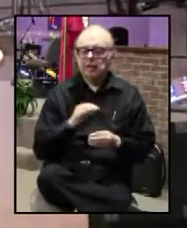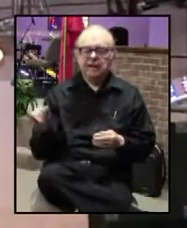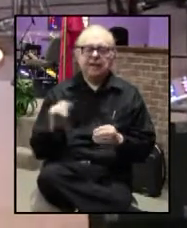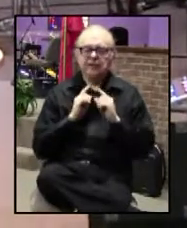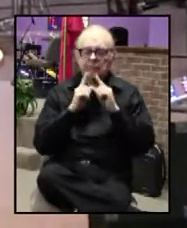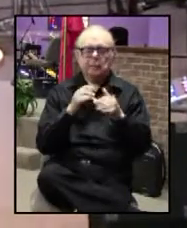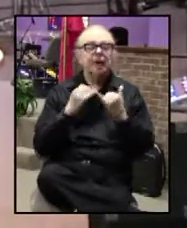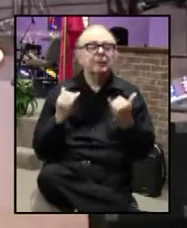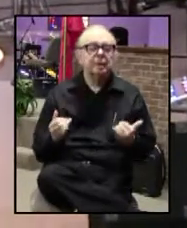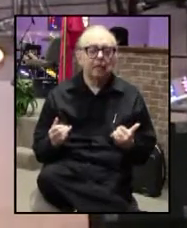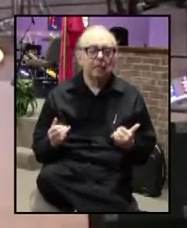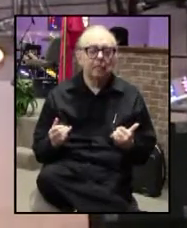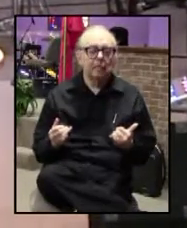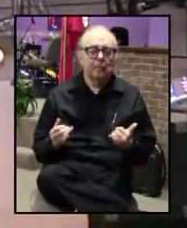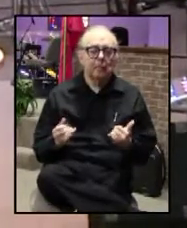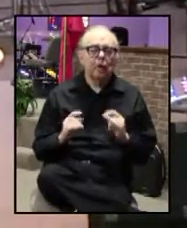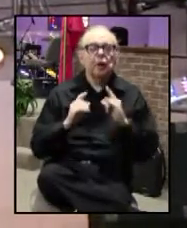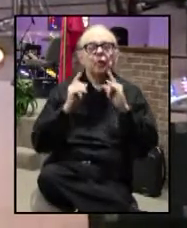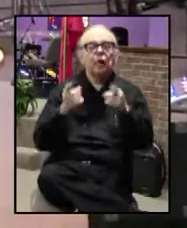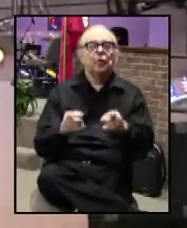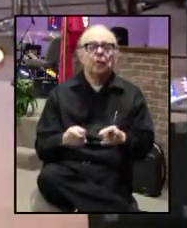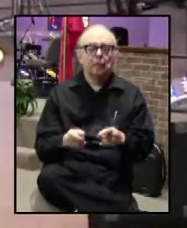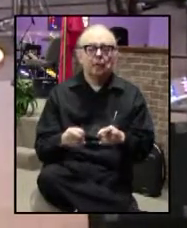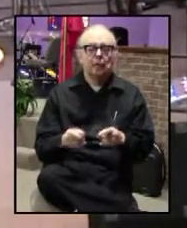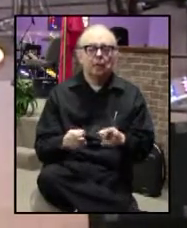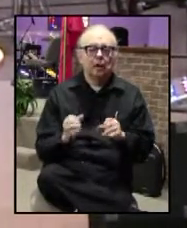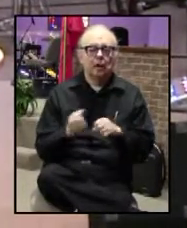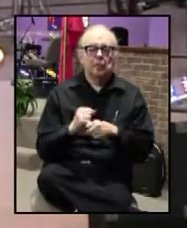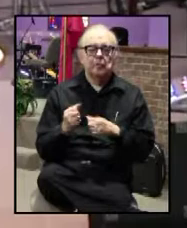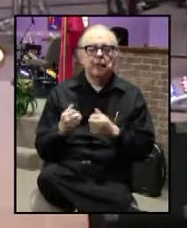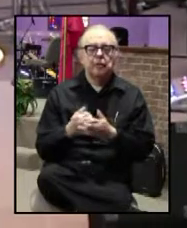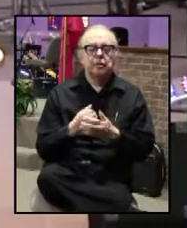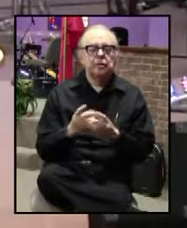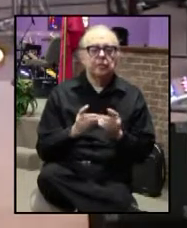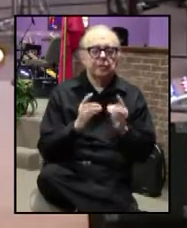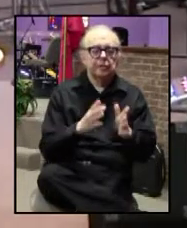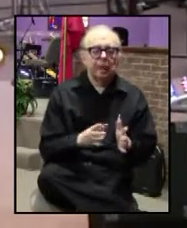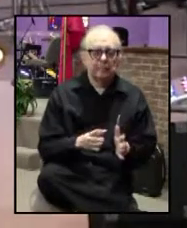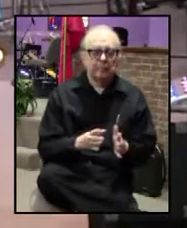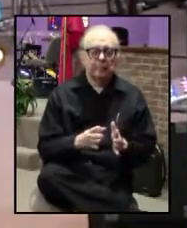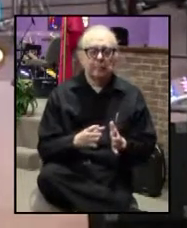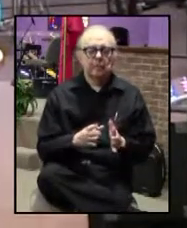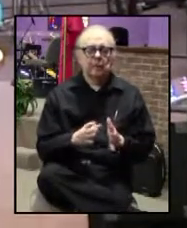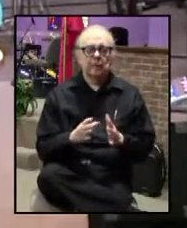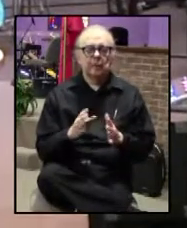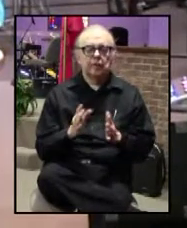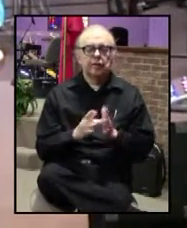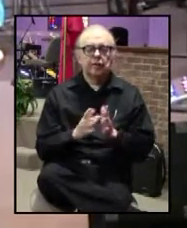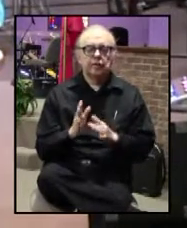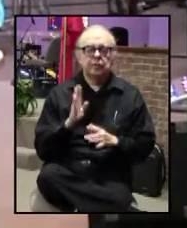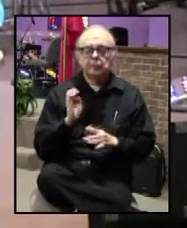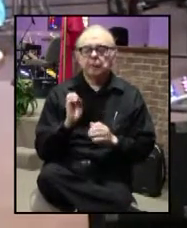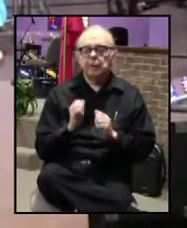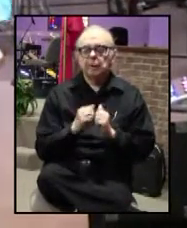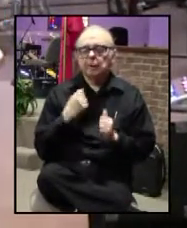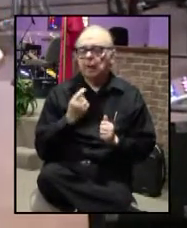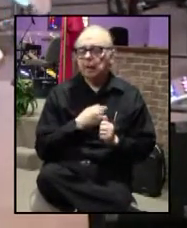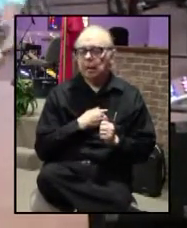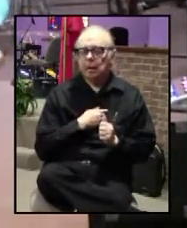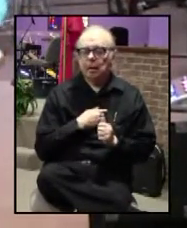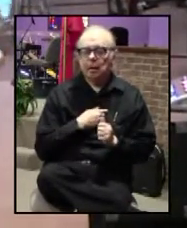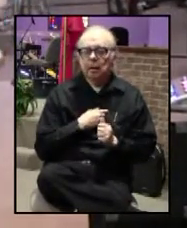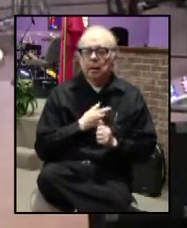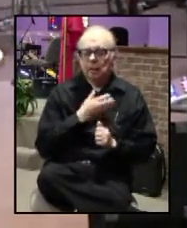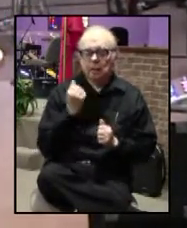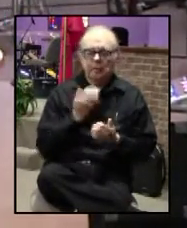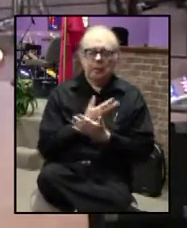commandment today, is to go and make disciples. And that he will be with us. One of the